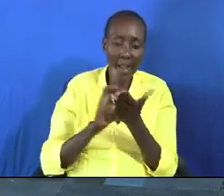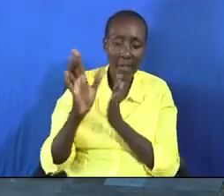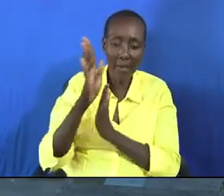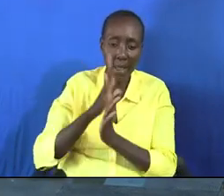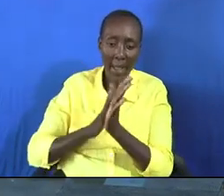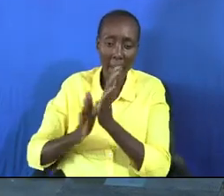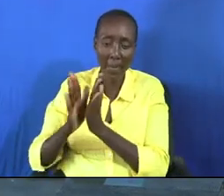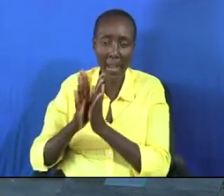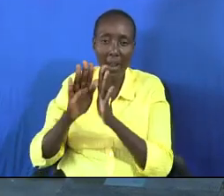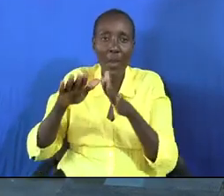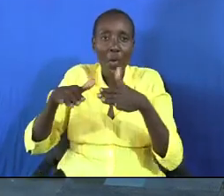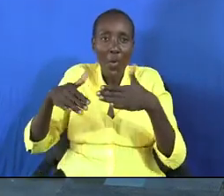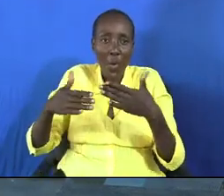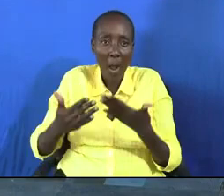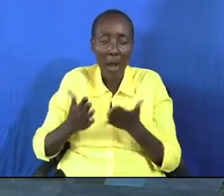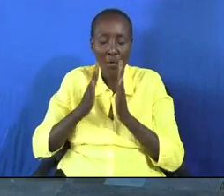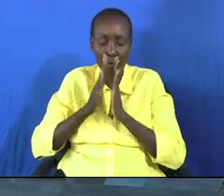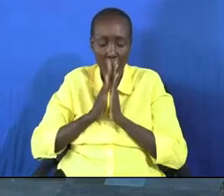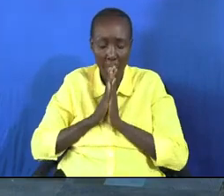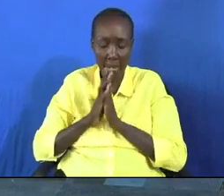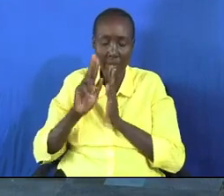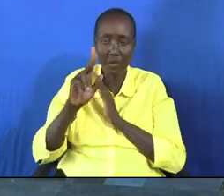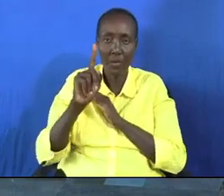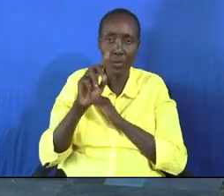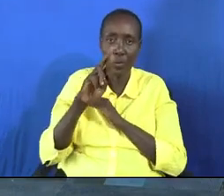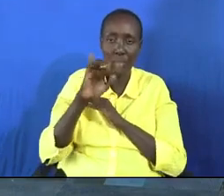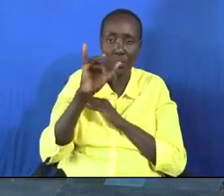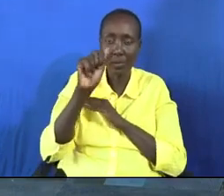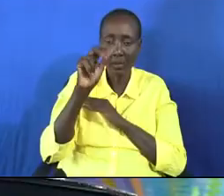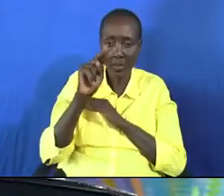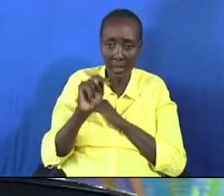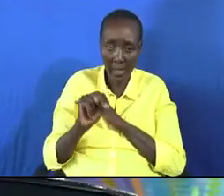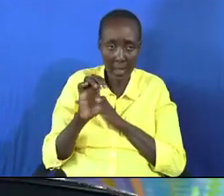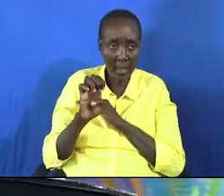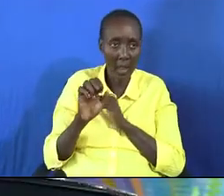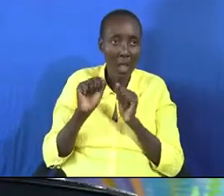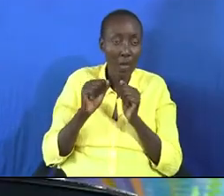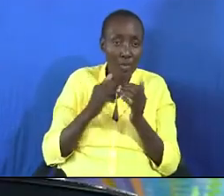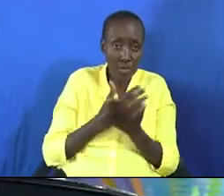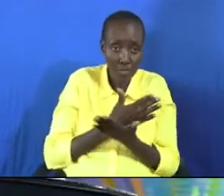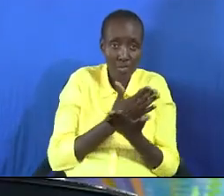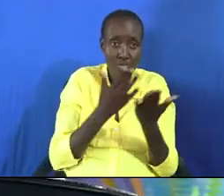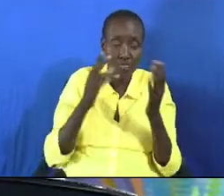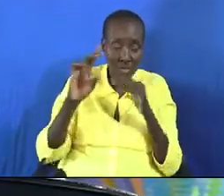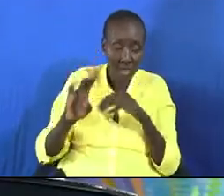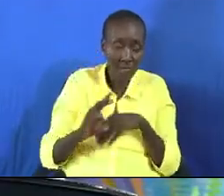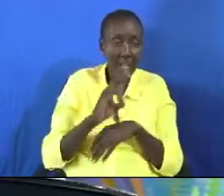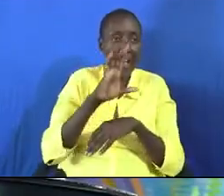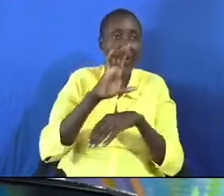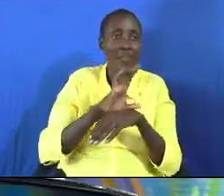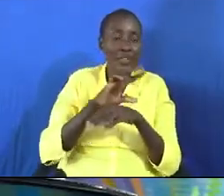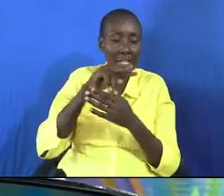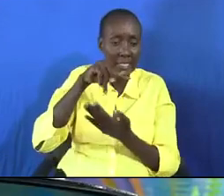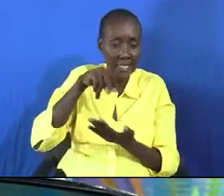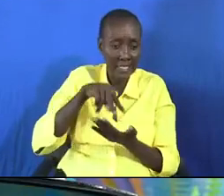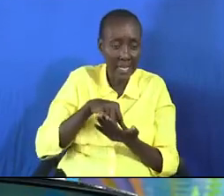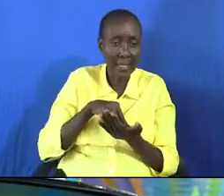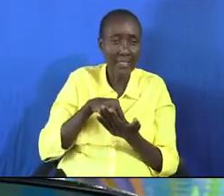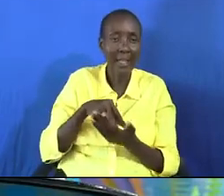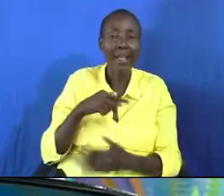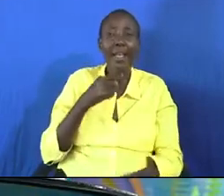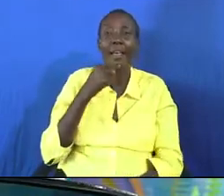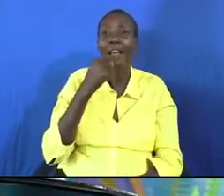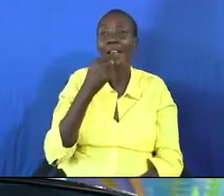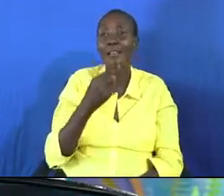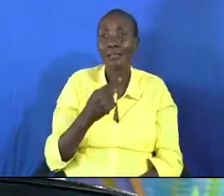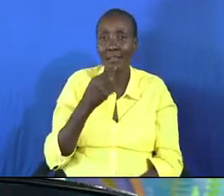strategy on how we need to pray for Ukraine. Can anybody within the Adventist church stand up here and